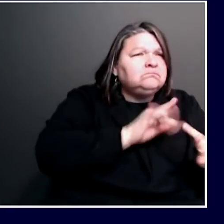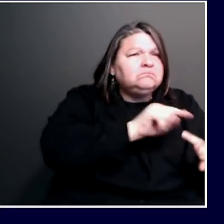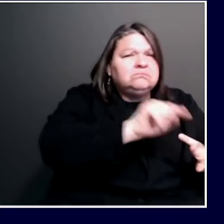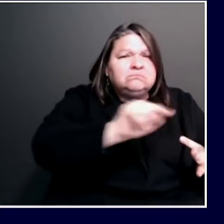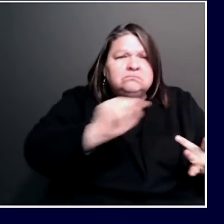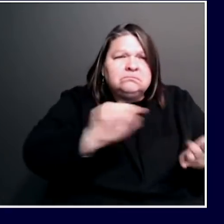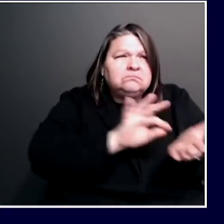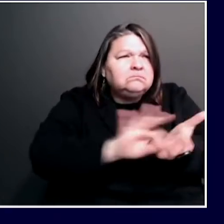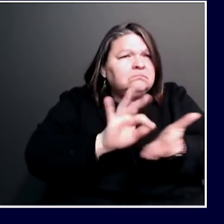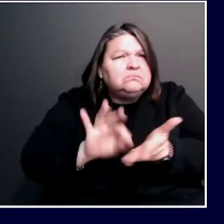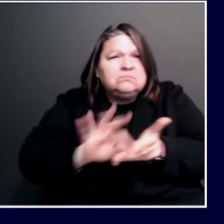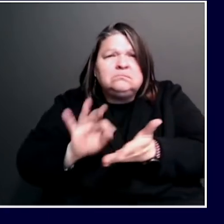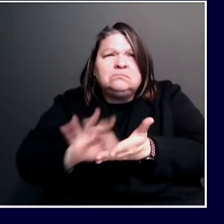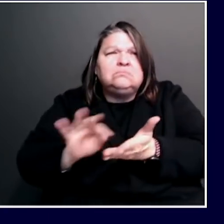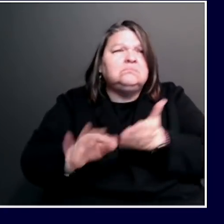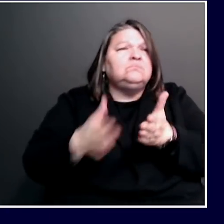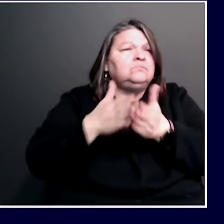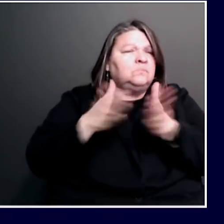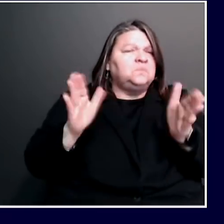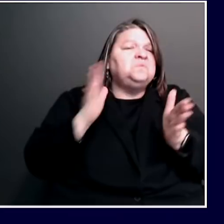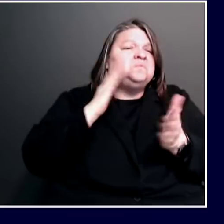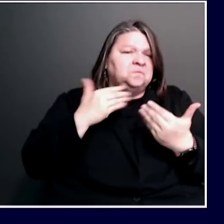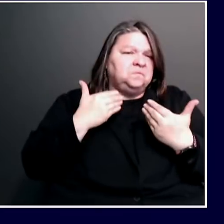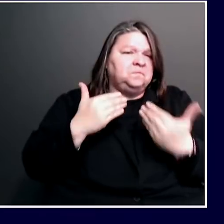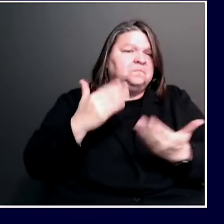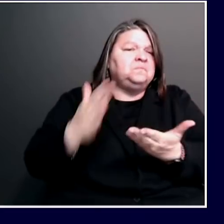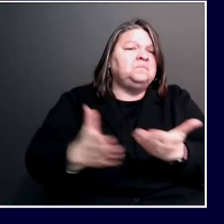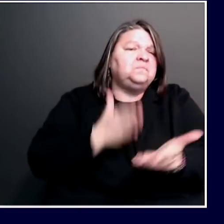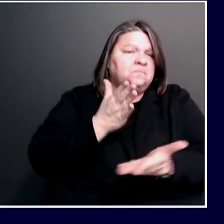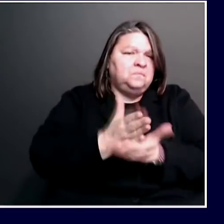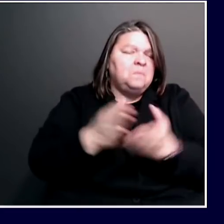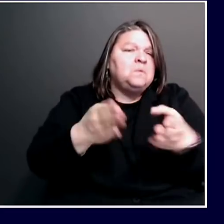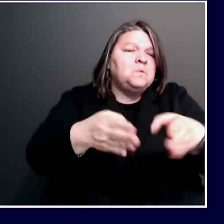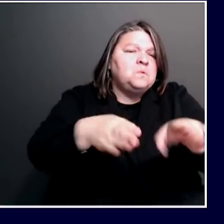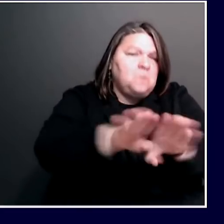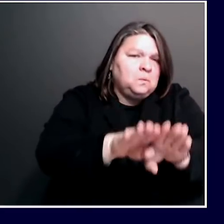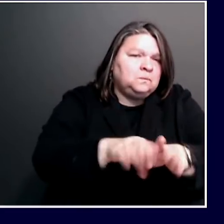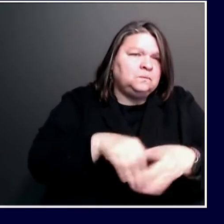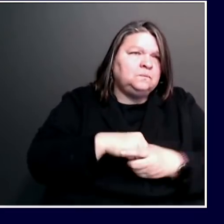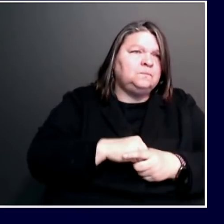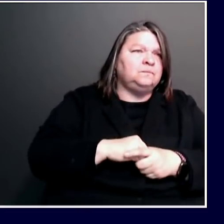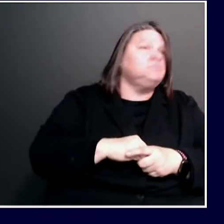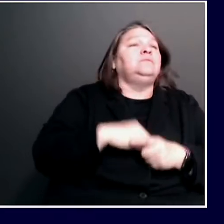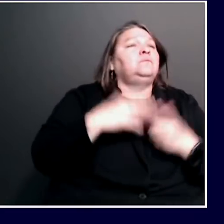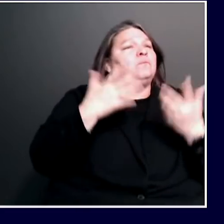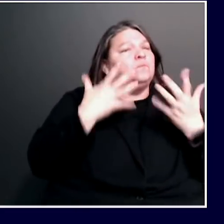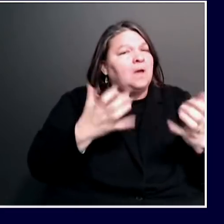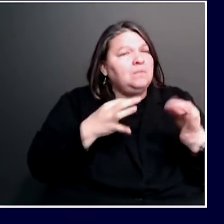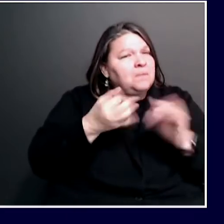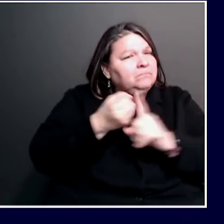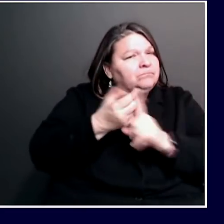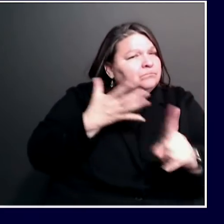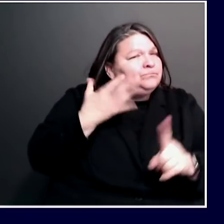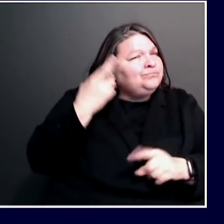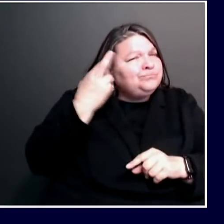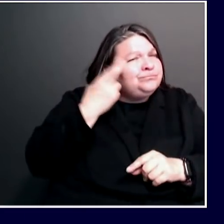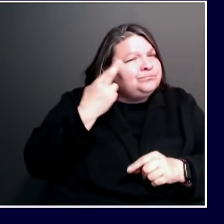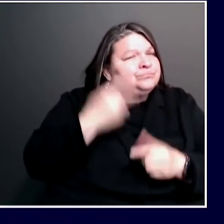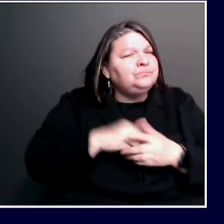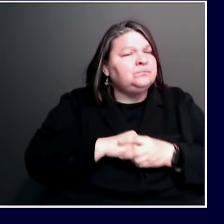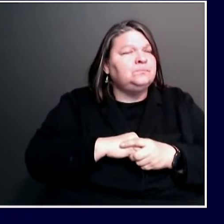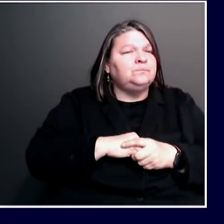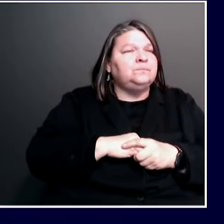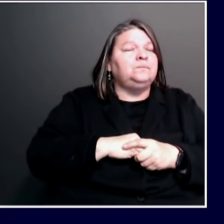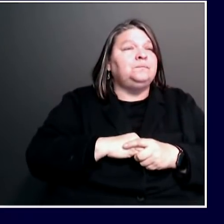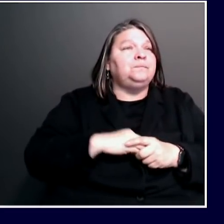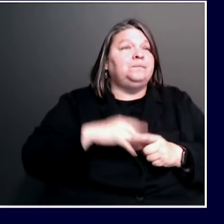to a close. I'd like to take a moment today to talk about why we are making this change and what it means for you in